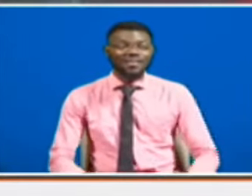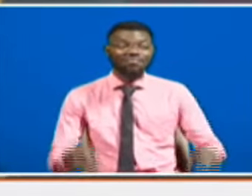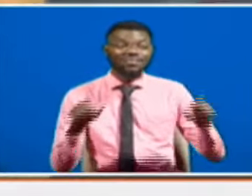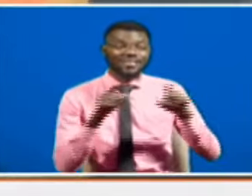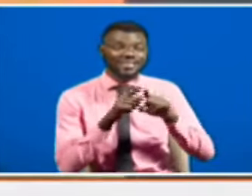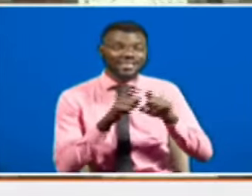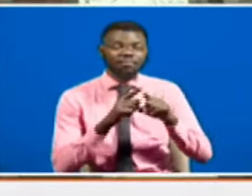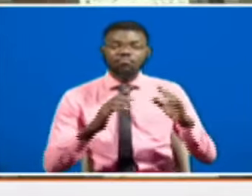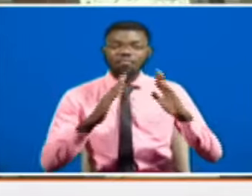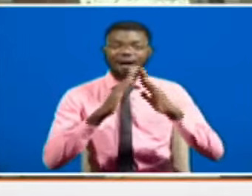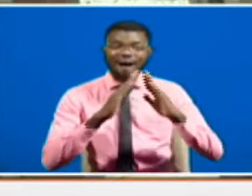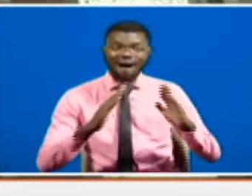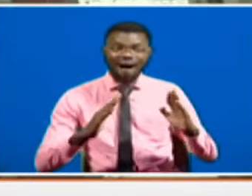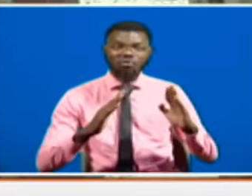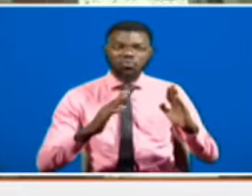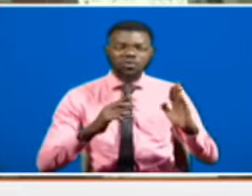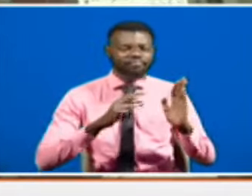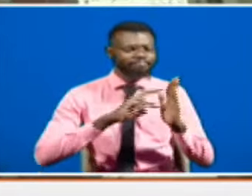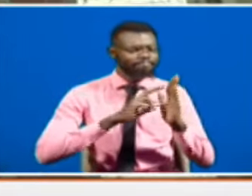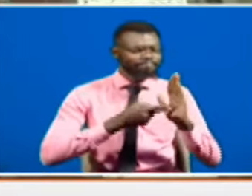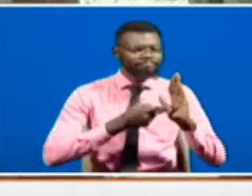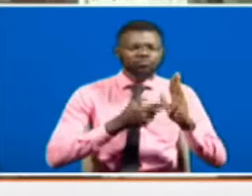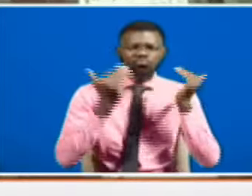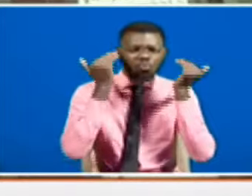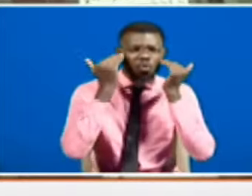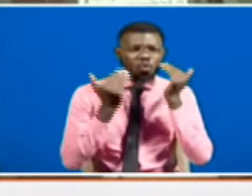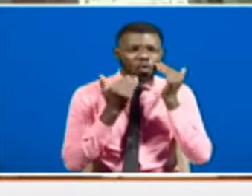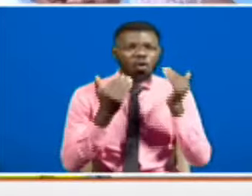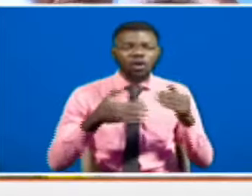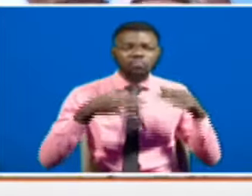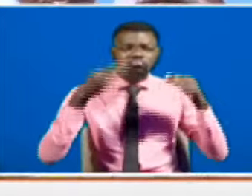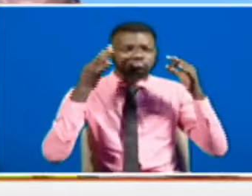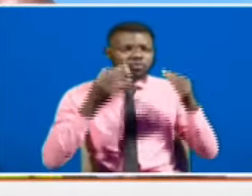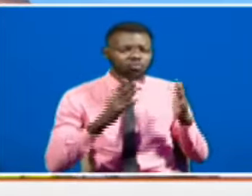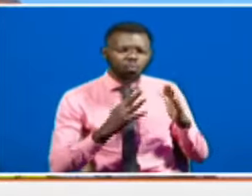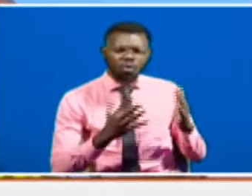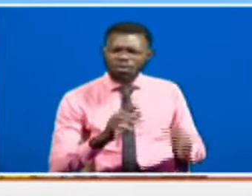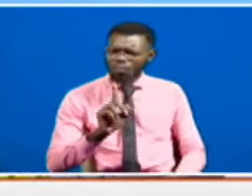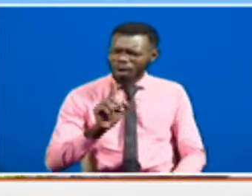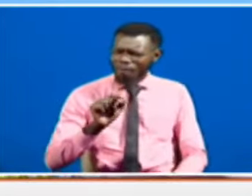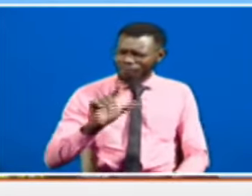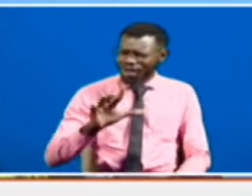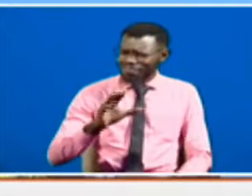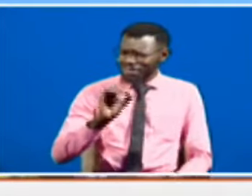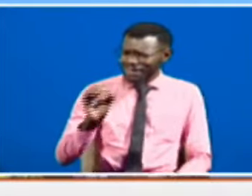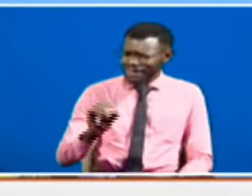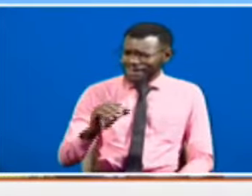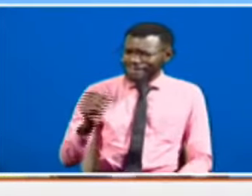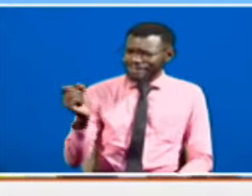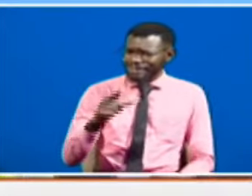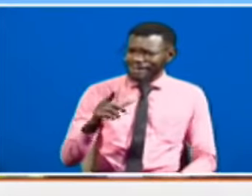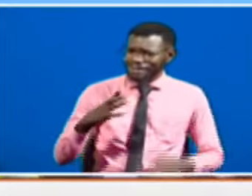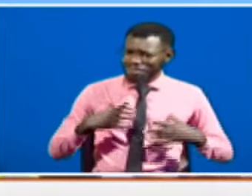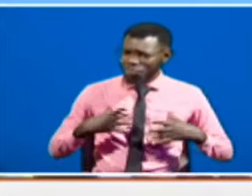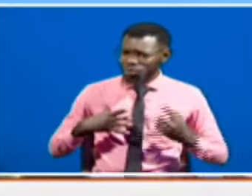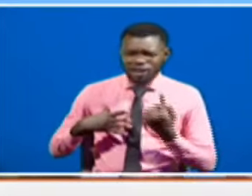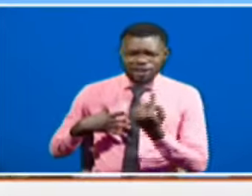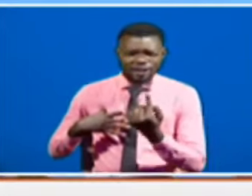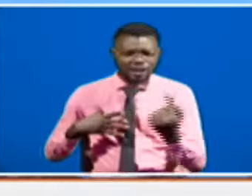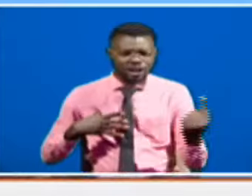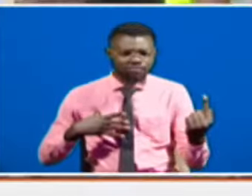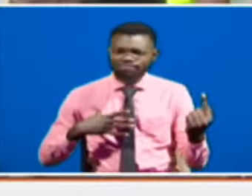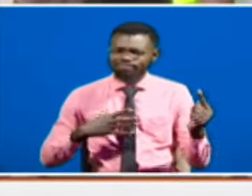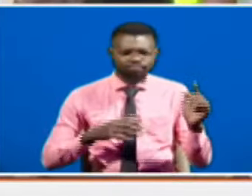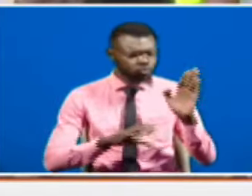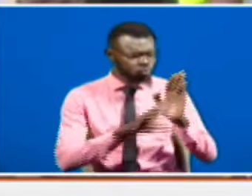the housing project after the High Court ruled that the 1.5% deductions from the salaried employees was